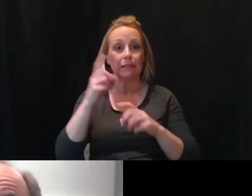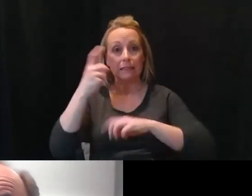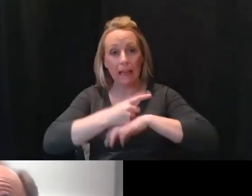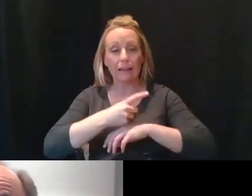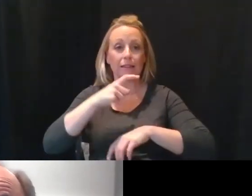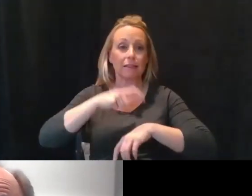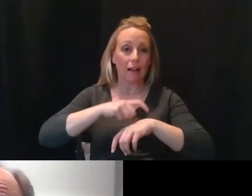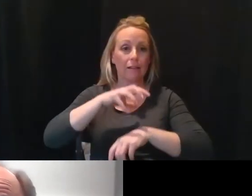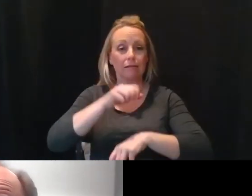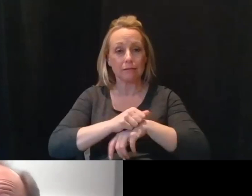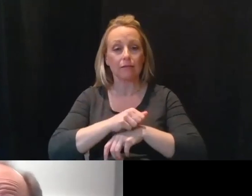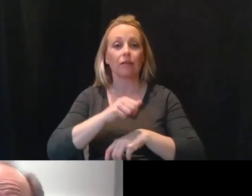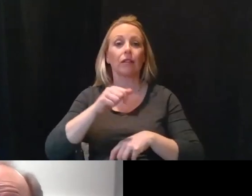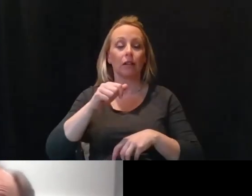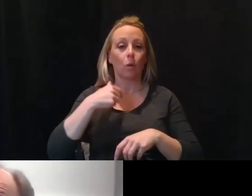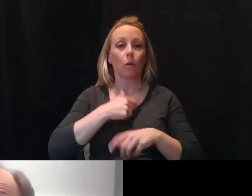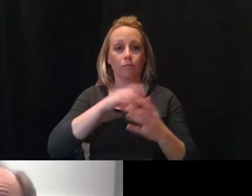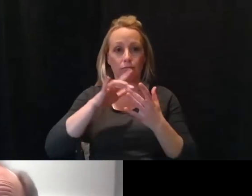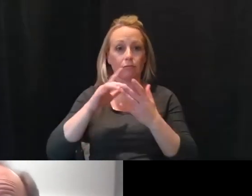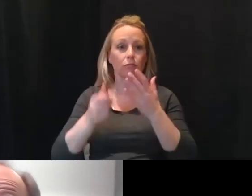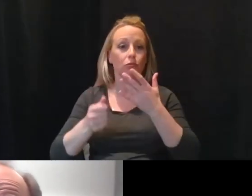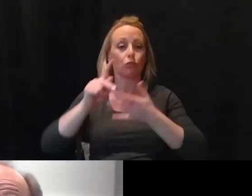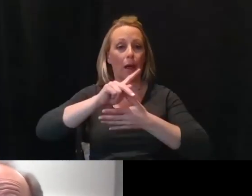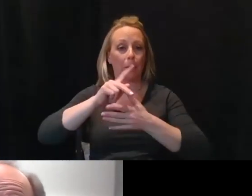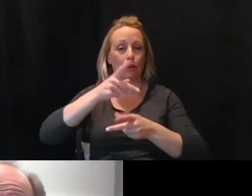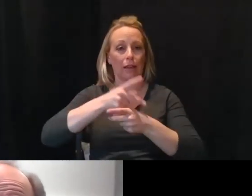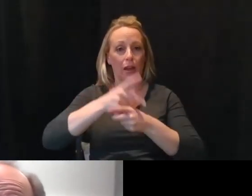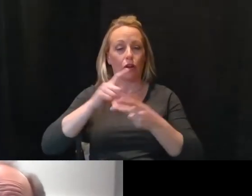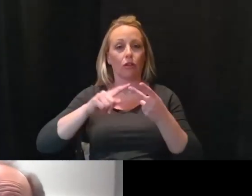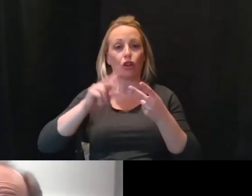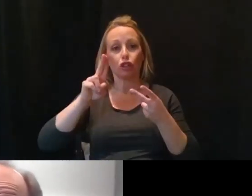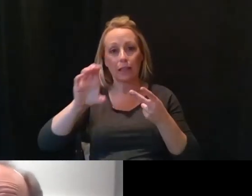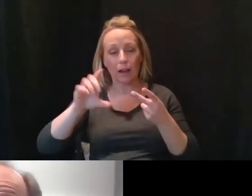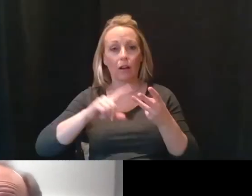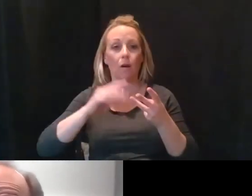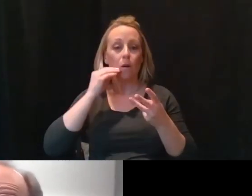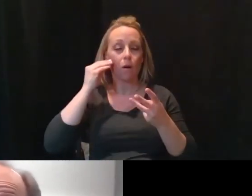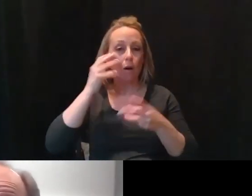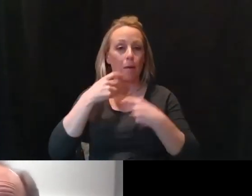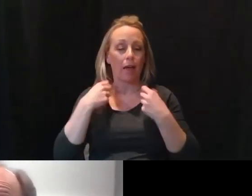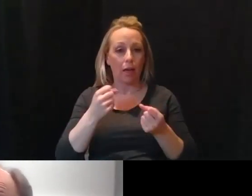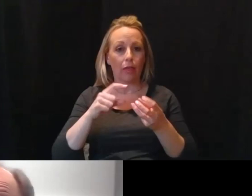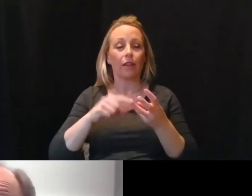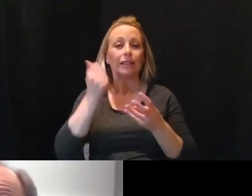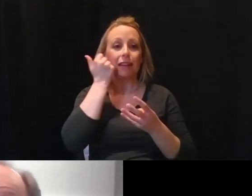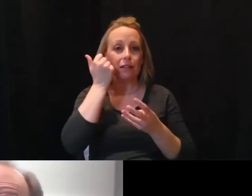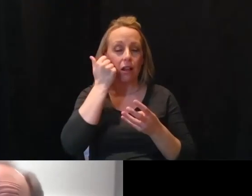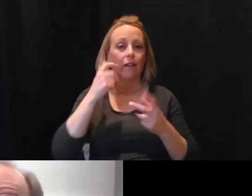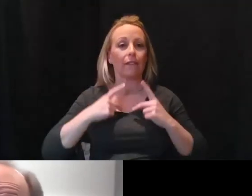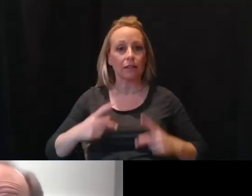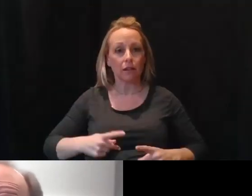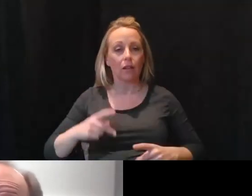vaccinated workers in primary care, urgent care, home health, dental, physical and occupational